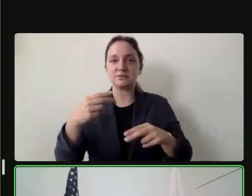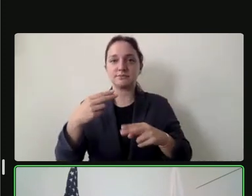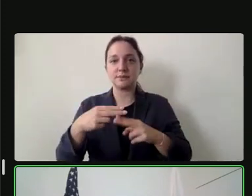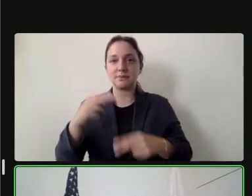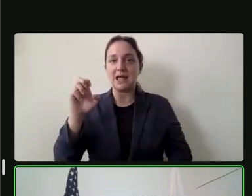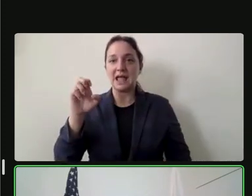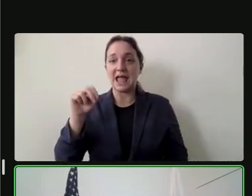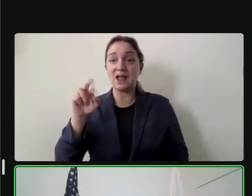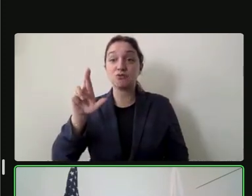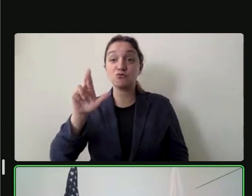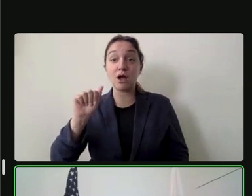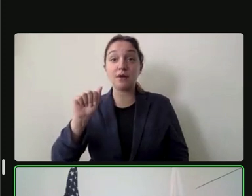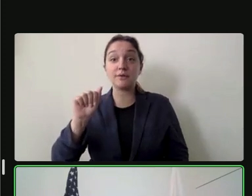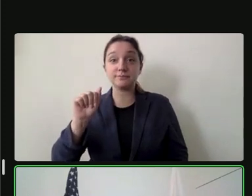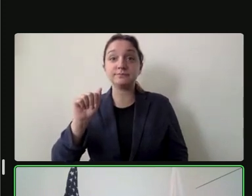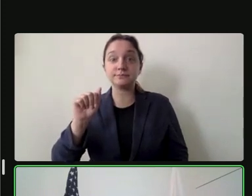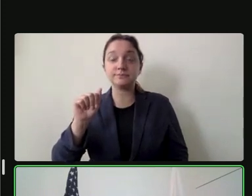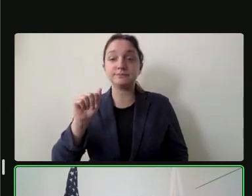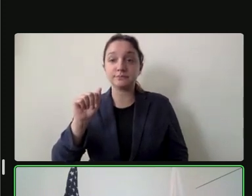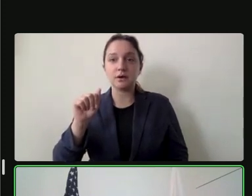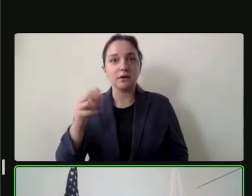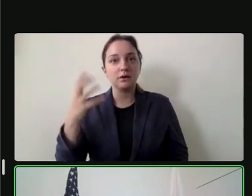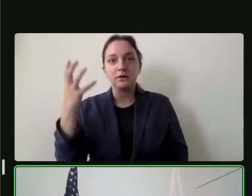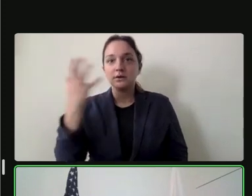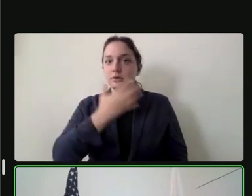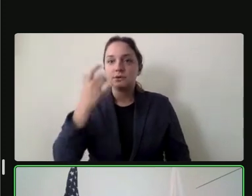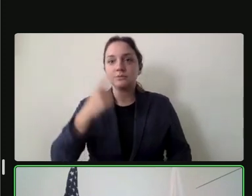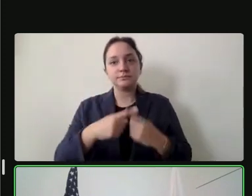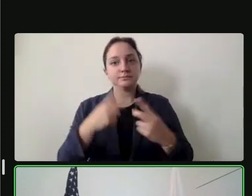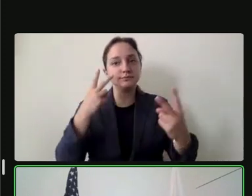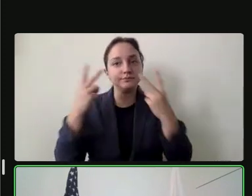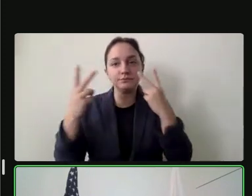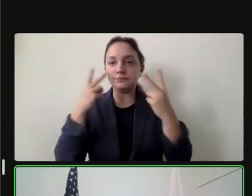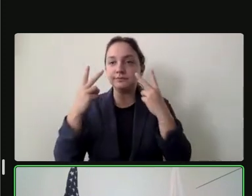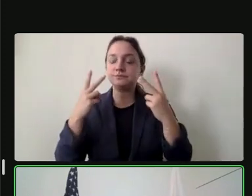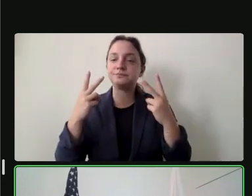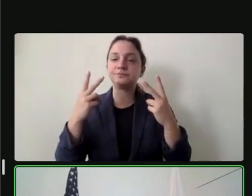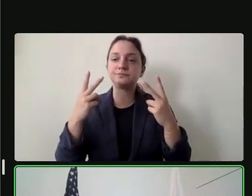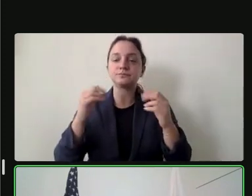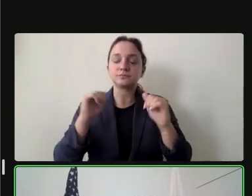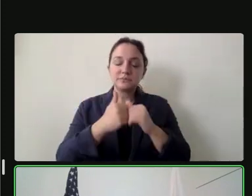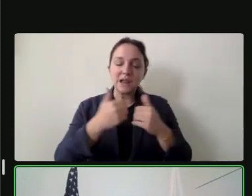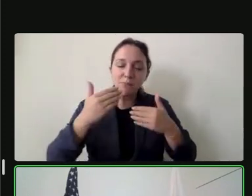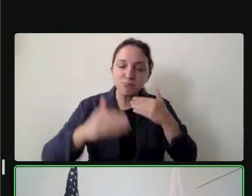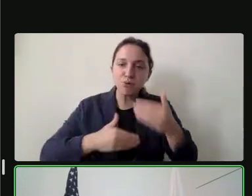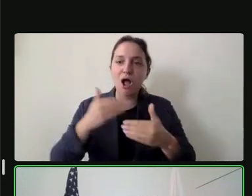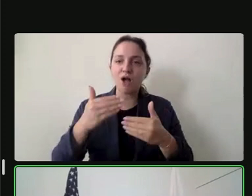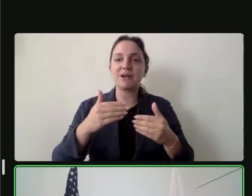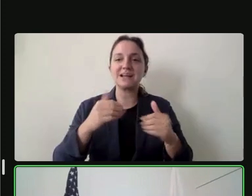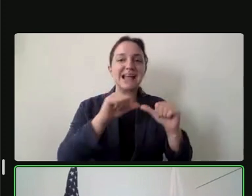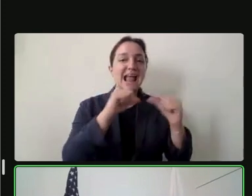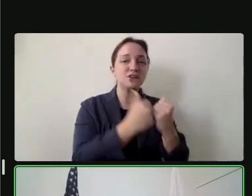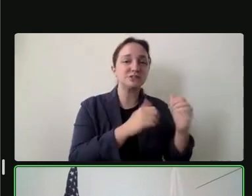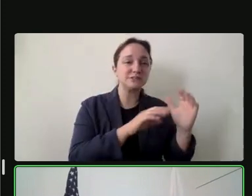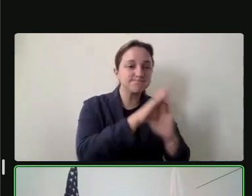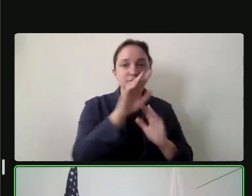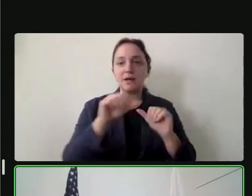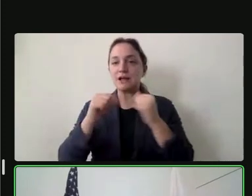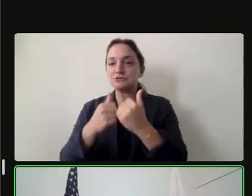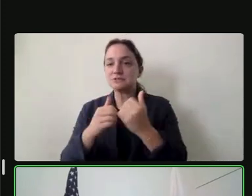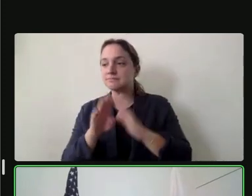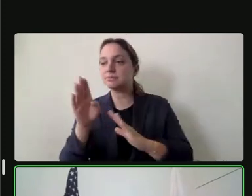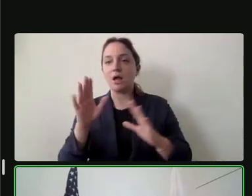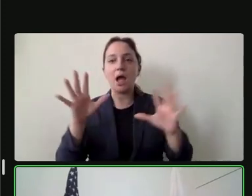line, extraordinary progress agency to agency in the region as a whole. Next